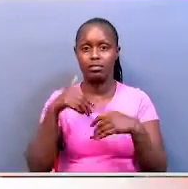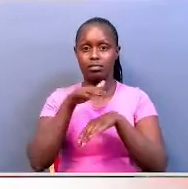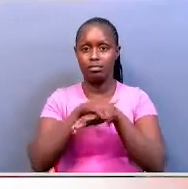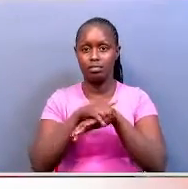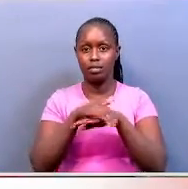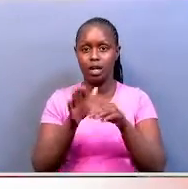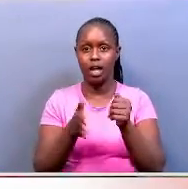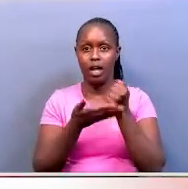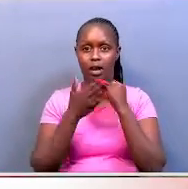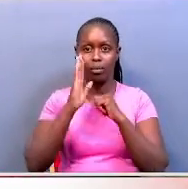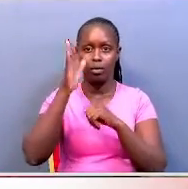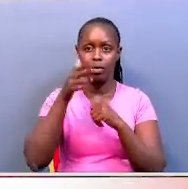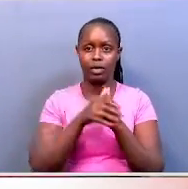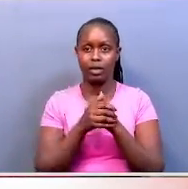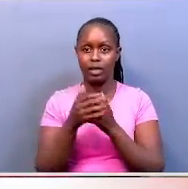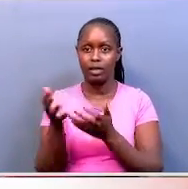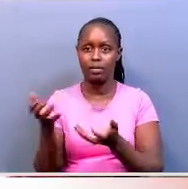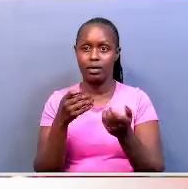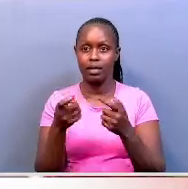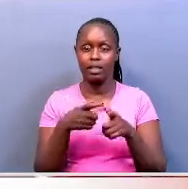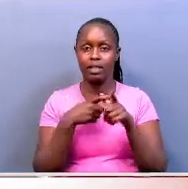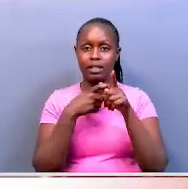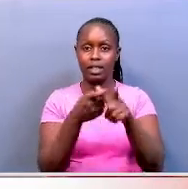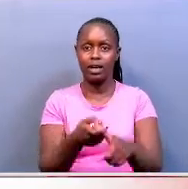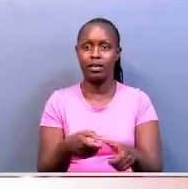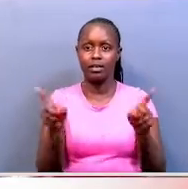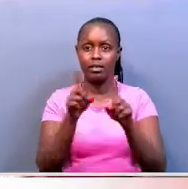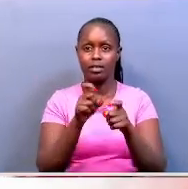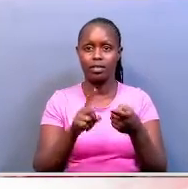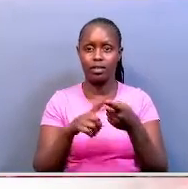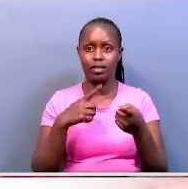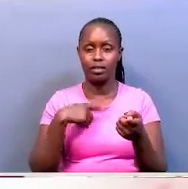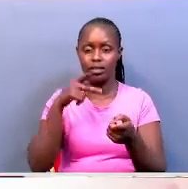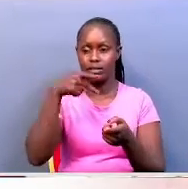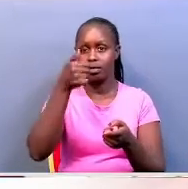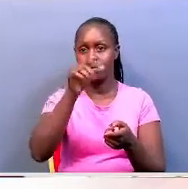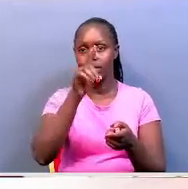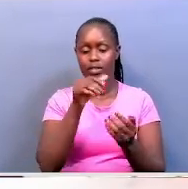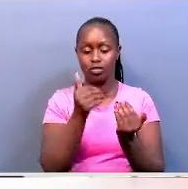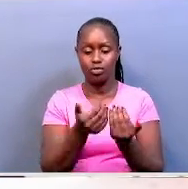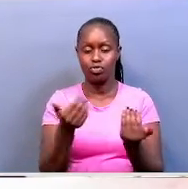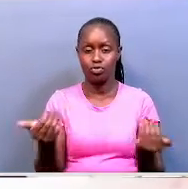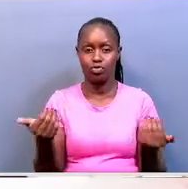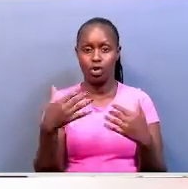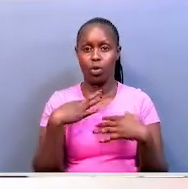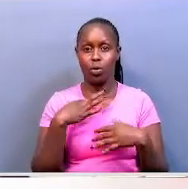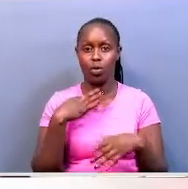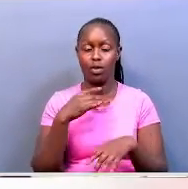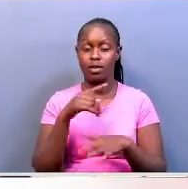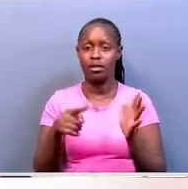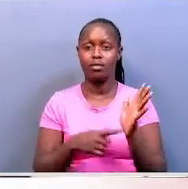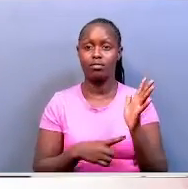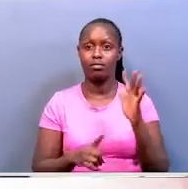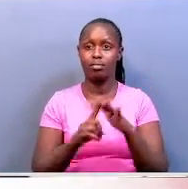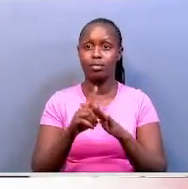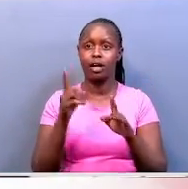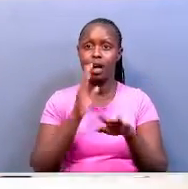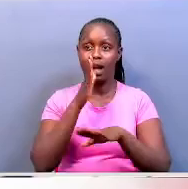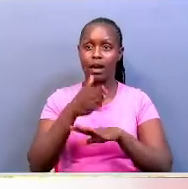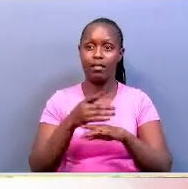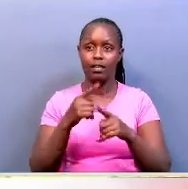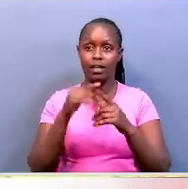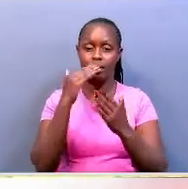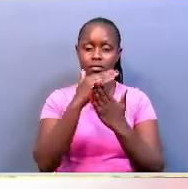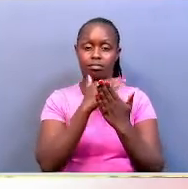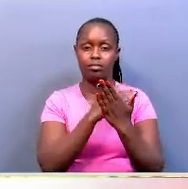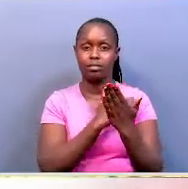zitatusaidia. Wametuletea mazawadi, wametuletea pads nguo za watoto. This as it emerged that there is an increase in cases